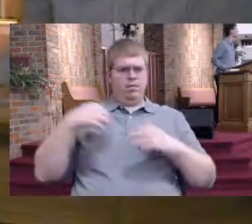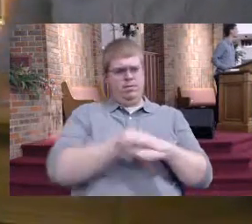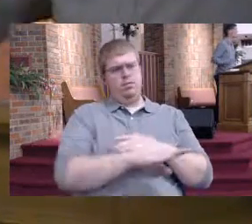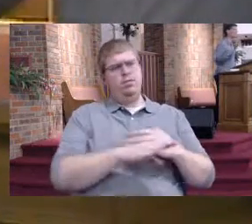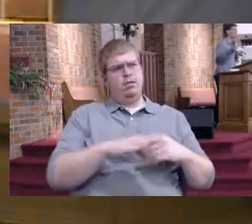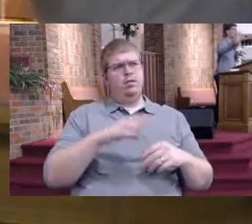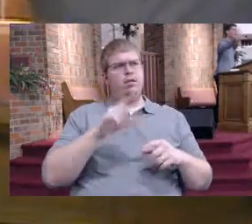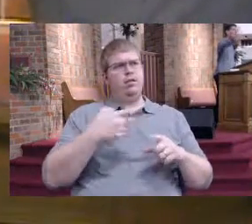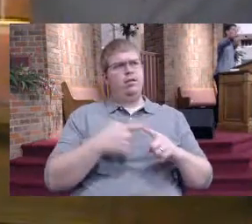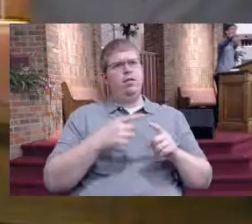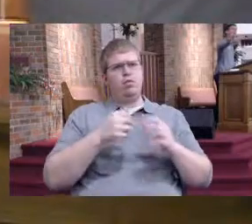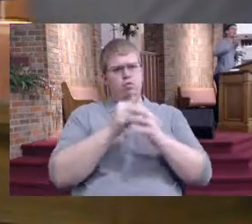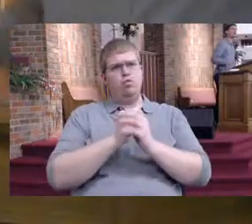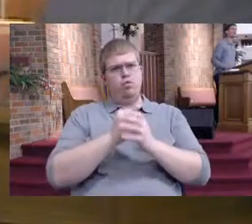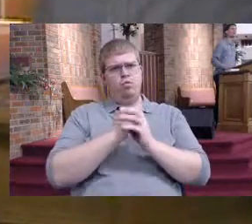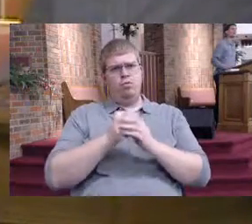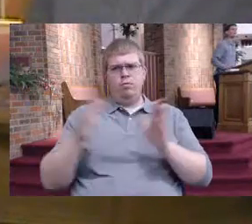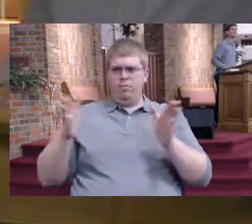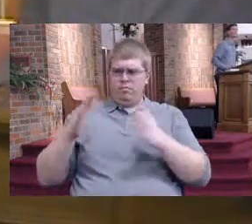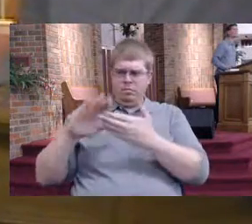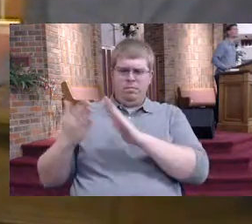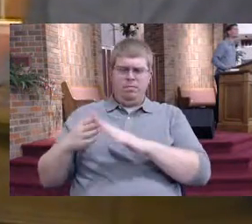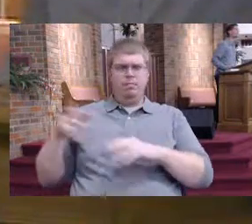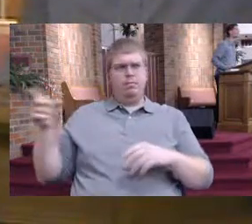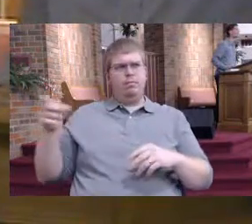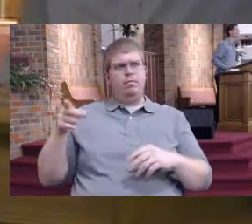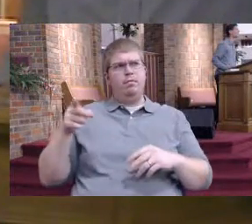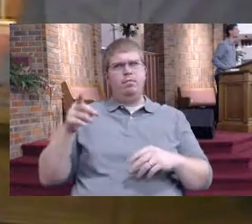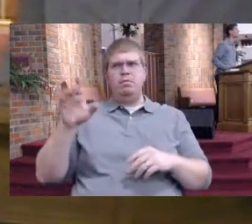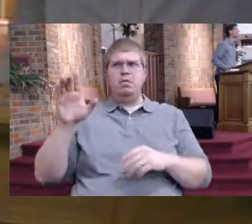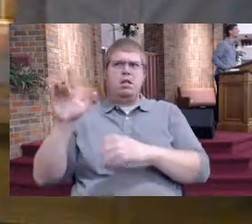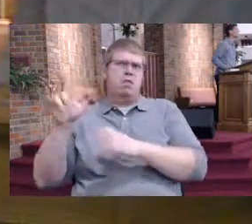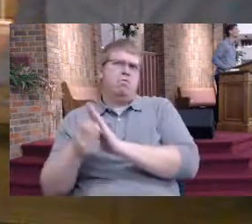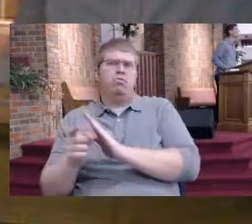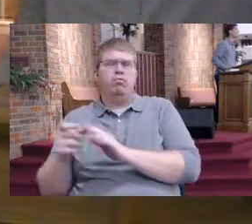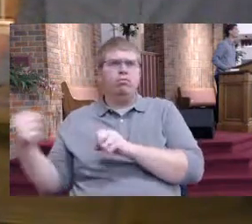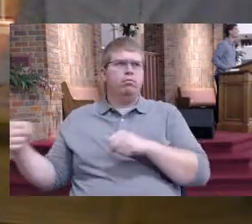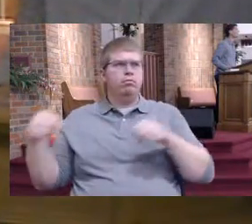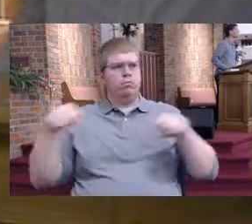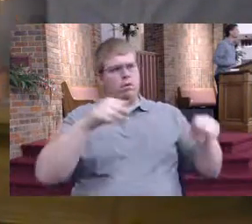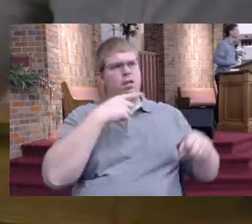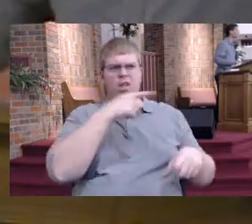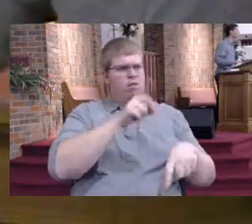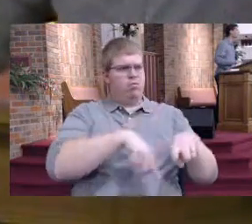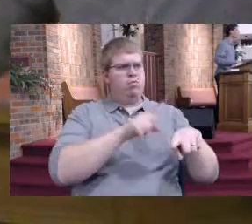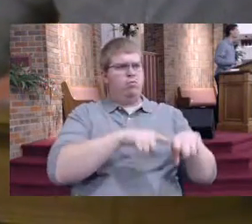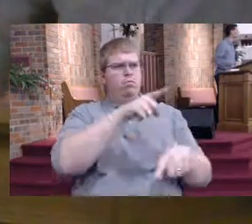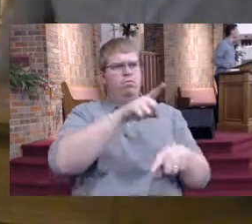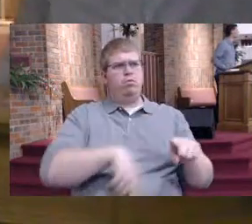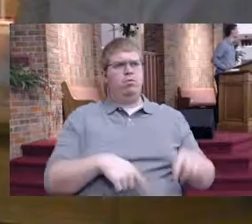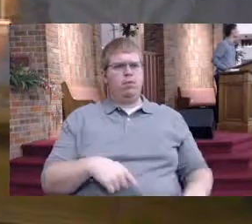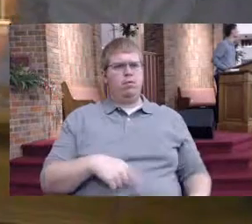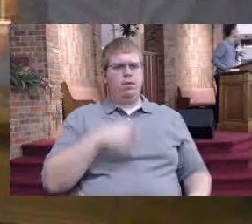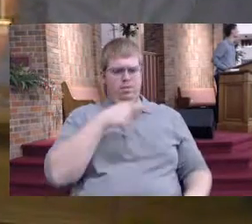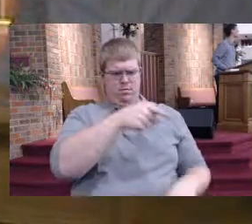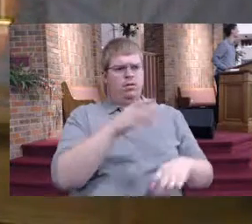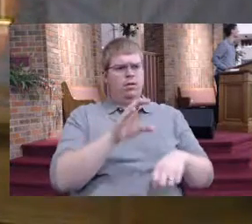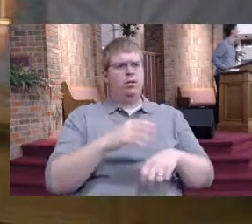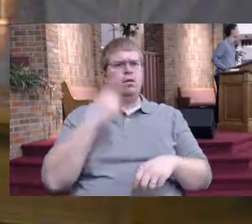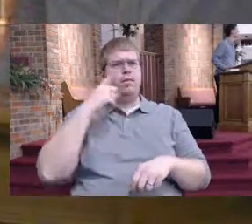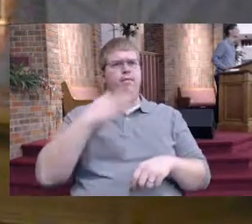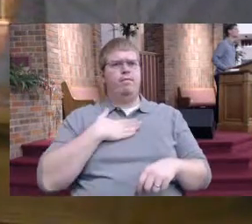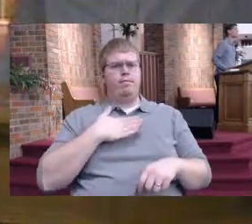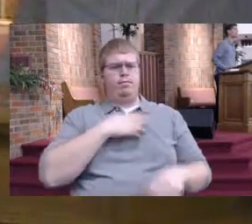worship from a small town 25 minutes away, and he said, "You can't be doing this. This building is used for our